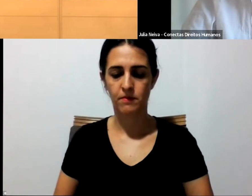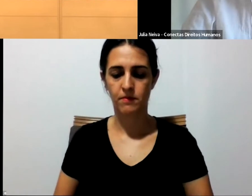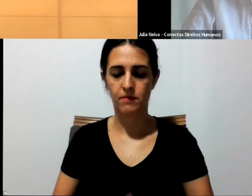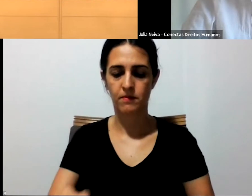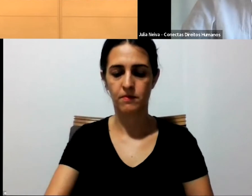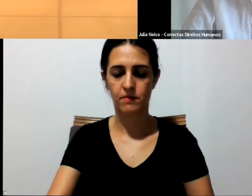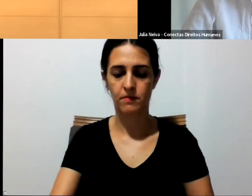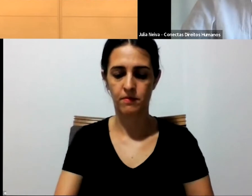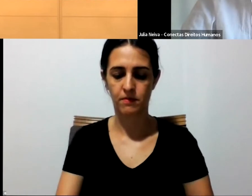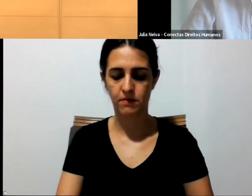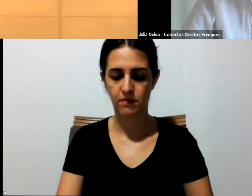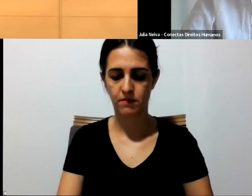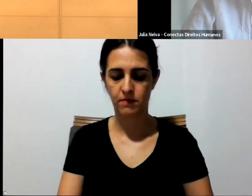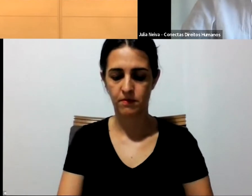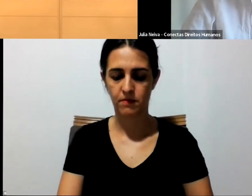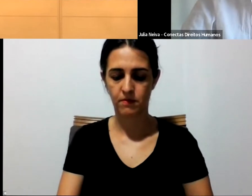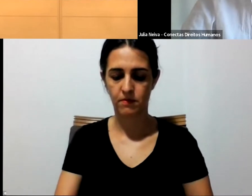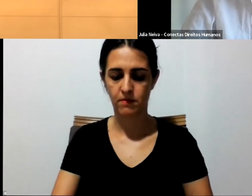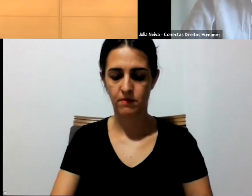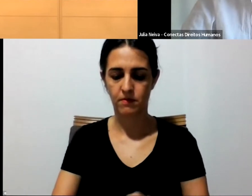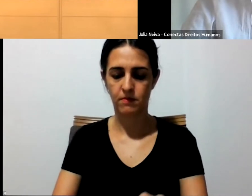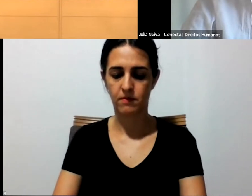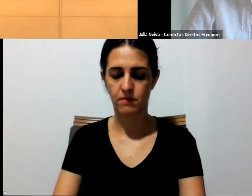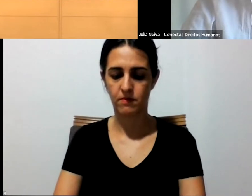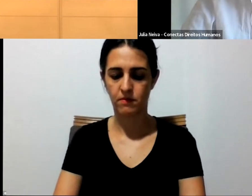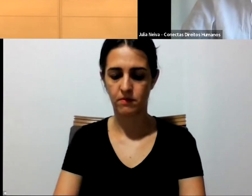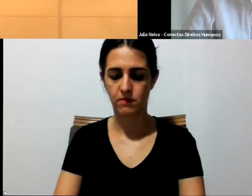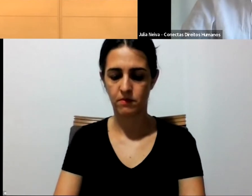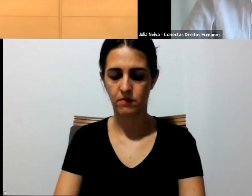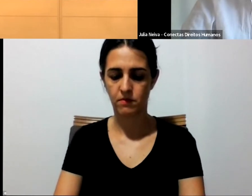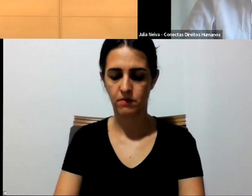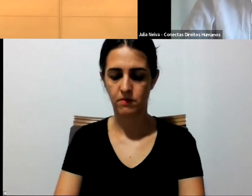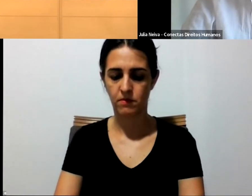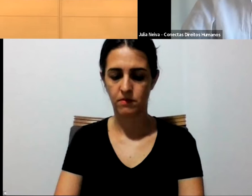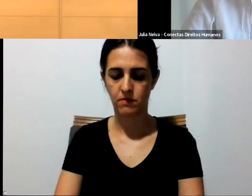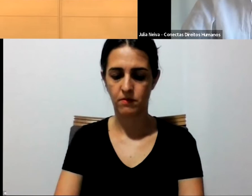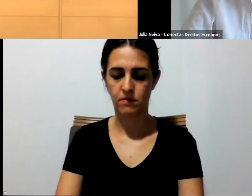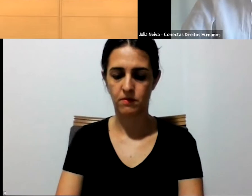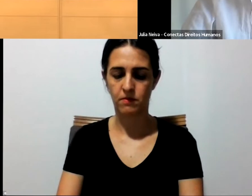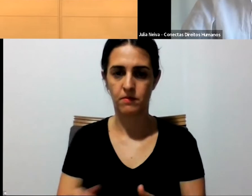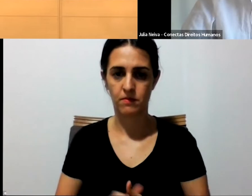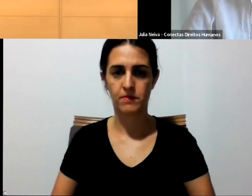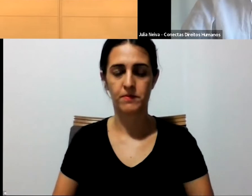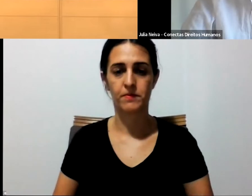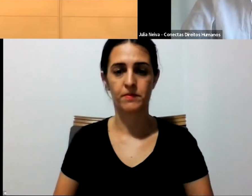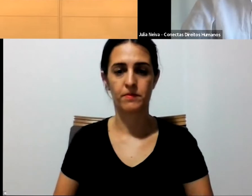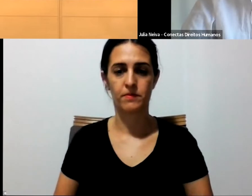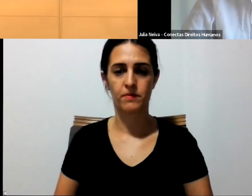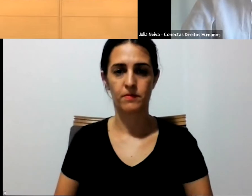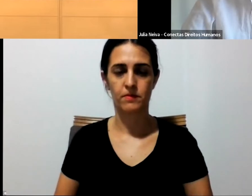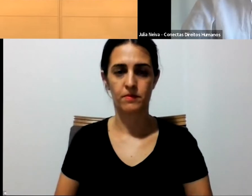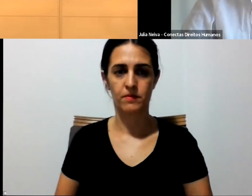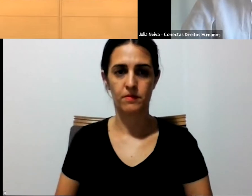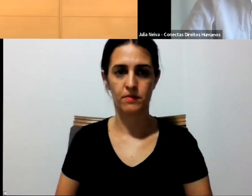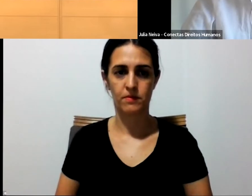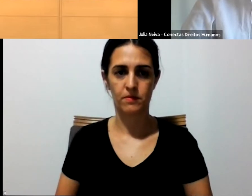with that recommendation? So already in the first round of very quick examination, we had